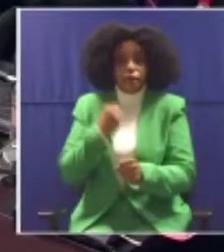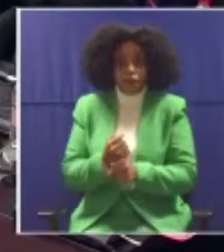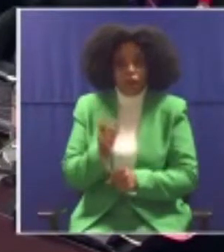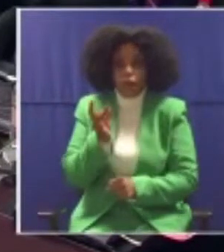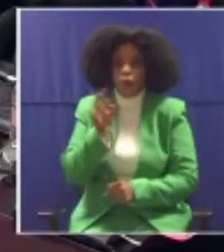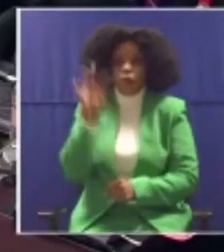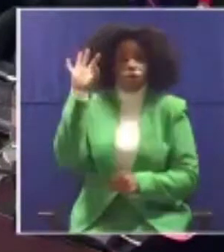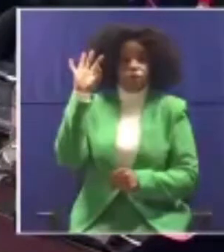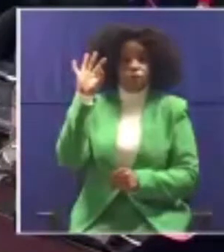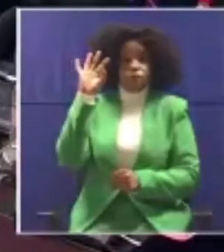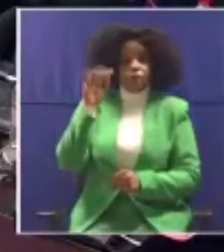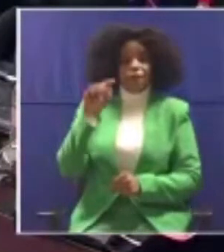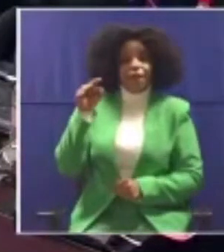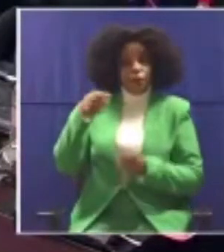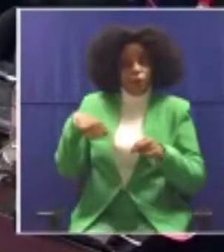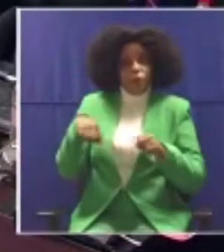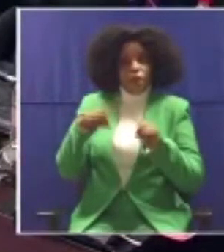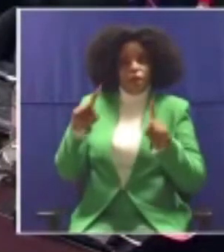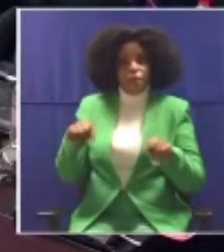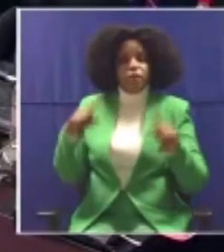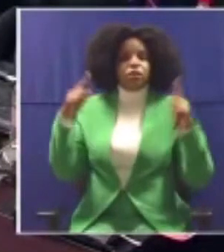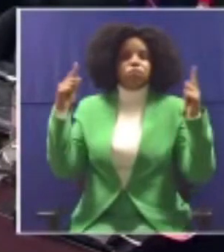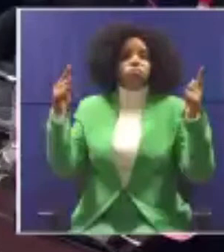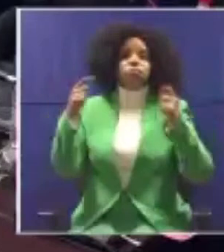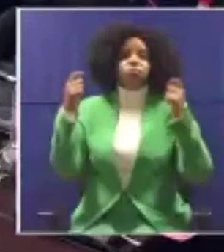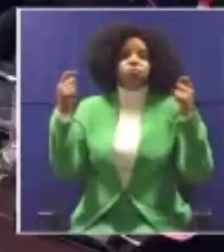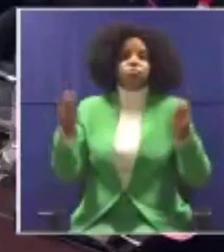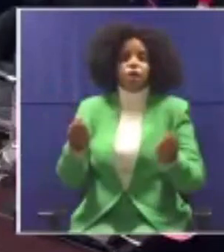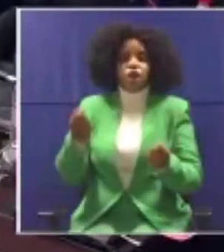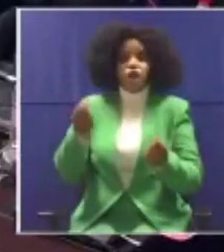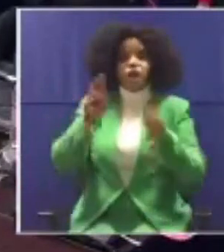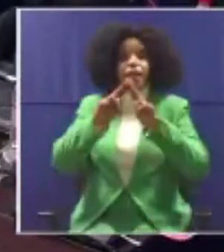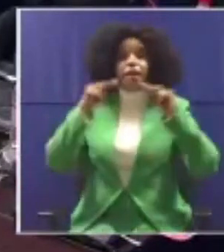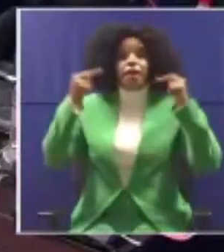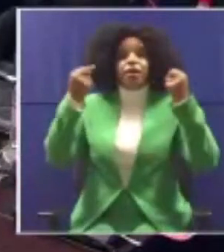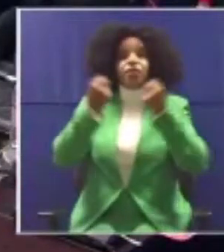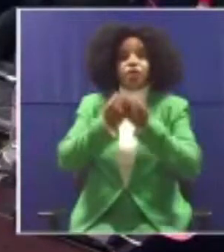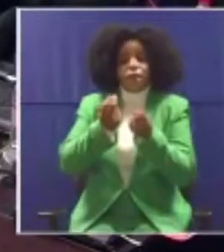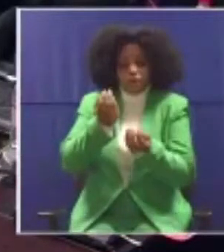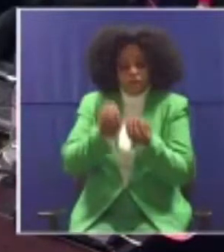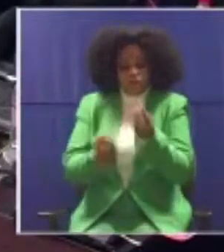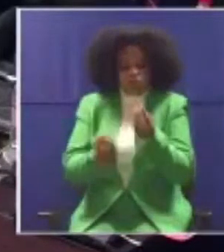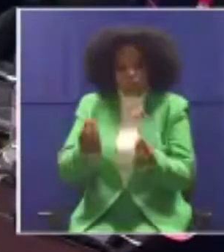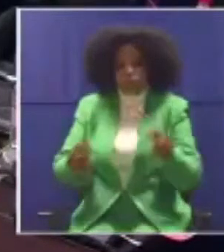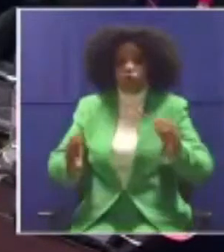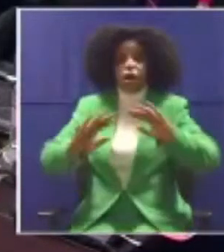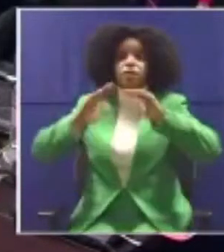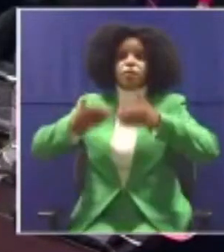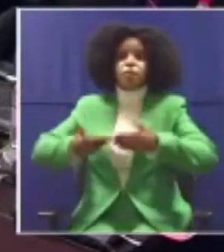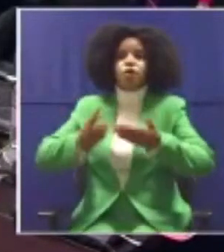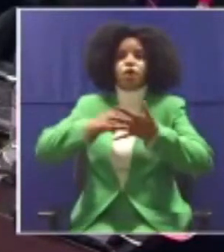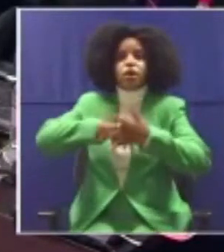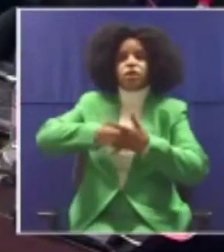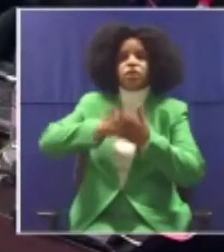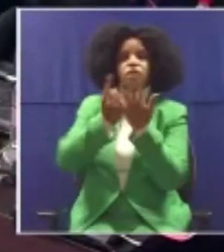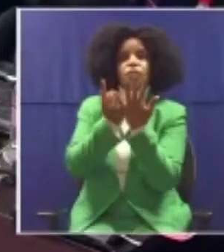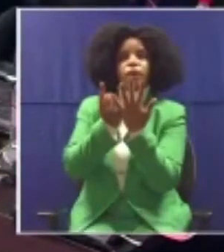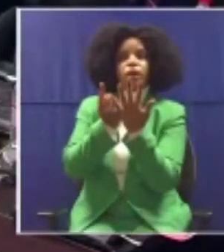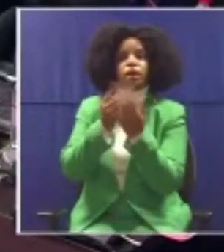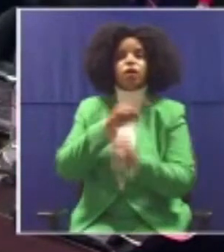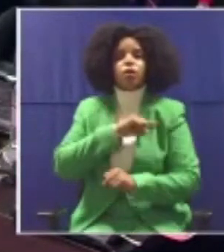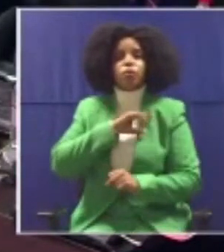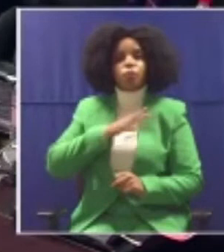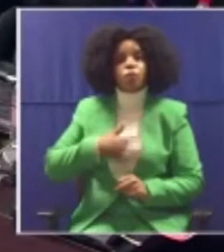commemorate National Children Protection Week to raise awareness of the rights